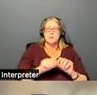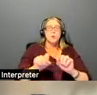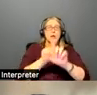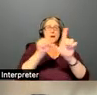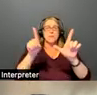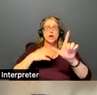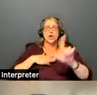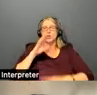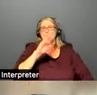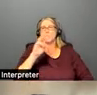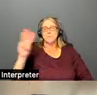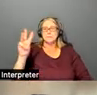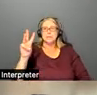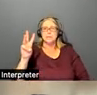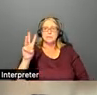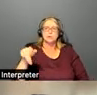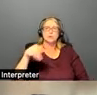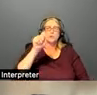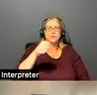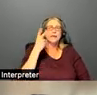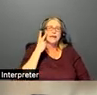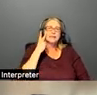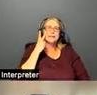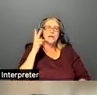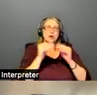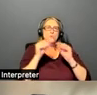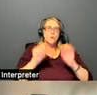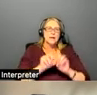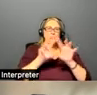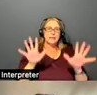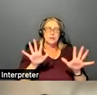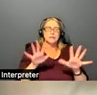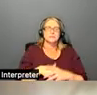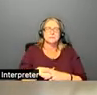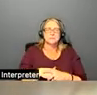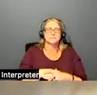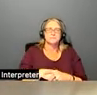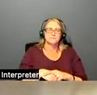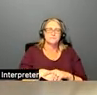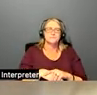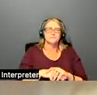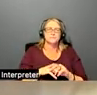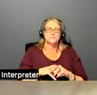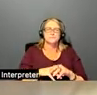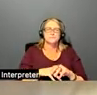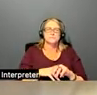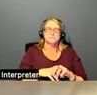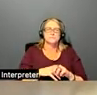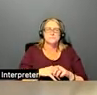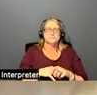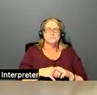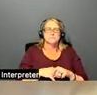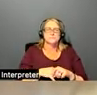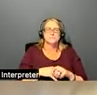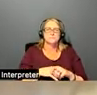our website so that you can see it a little more clearly. Since I already have it up here, I'm going to